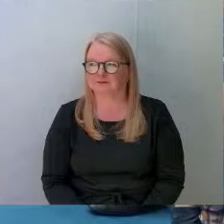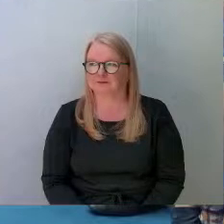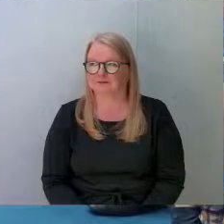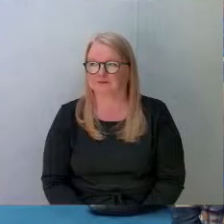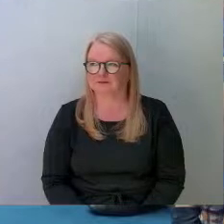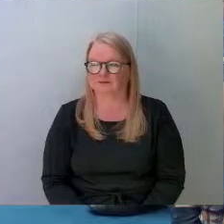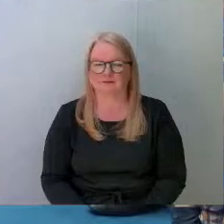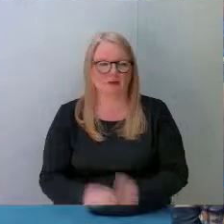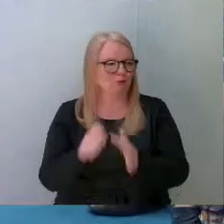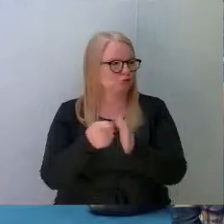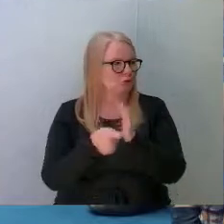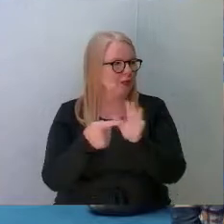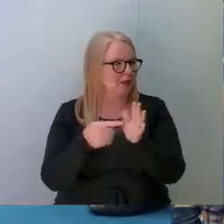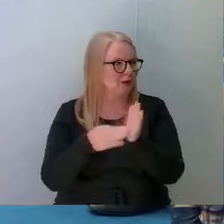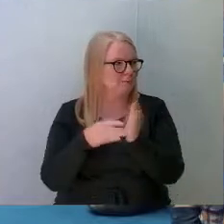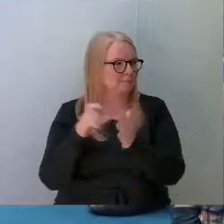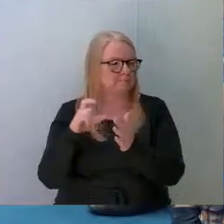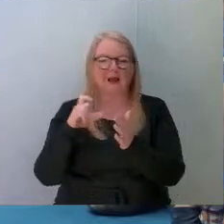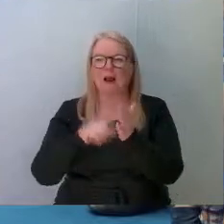Clara Mann.